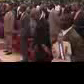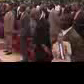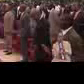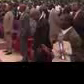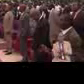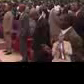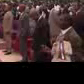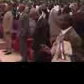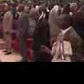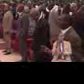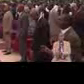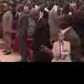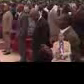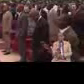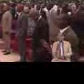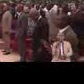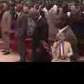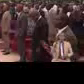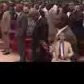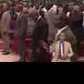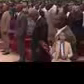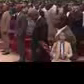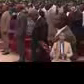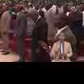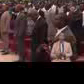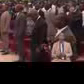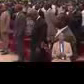Transformed sons of God.